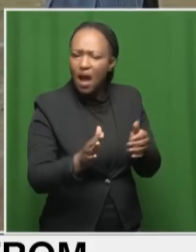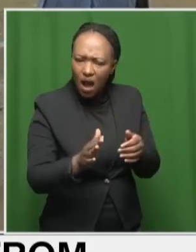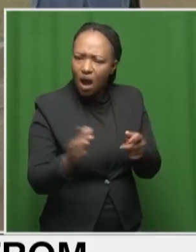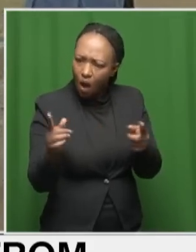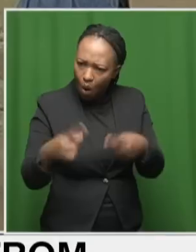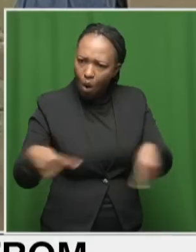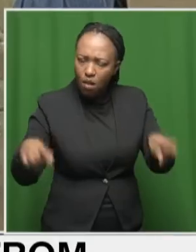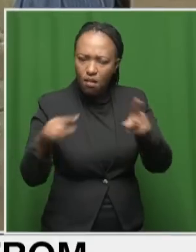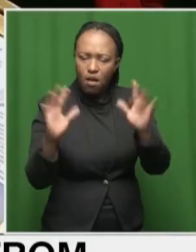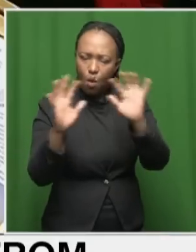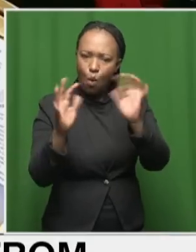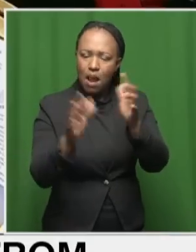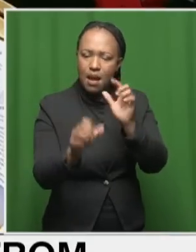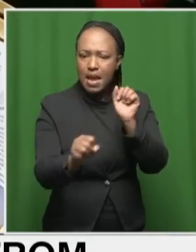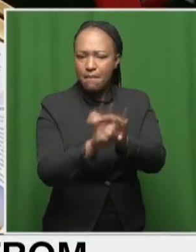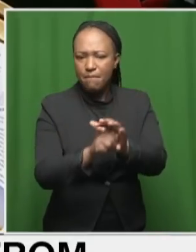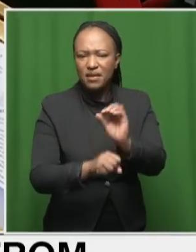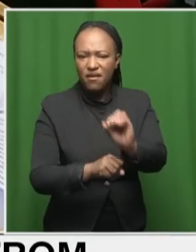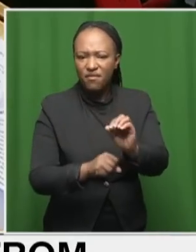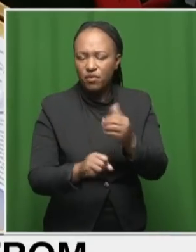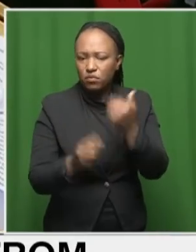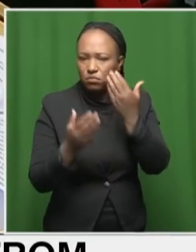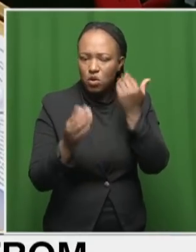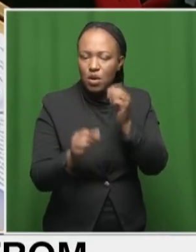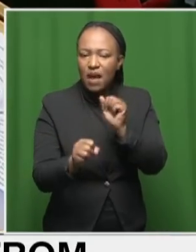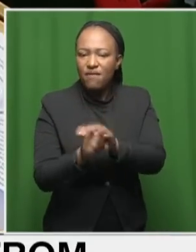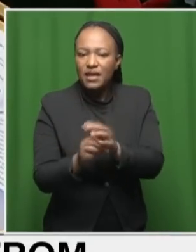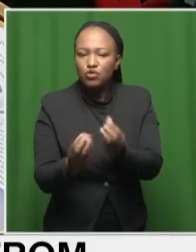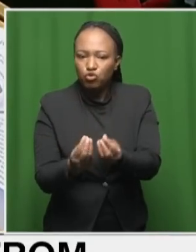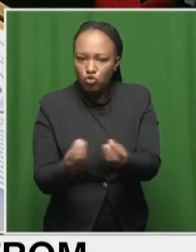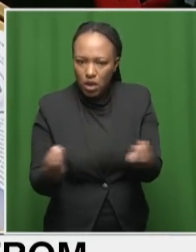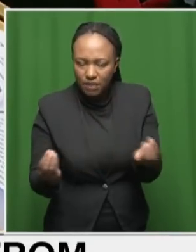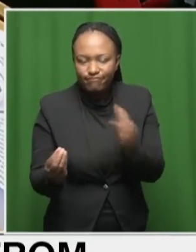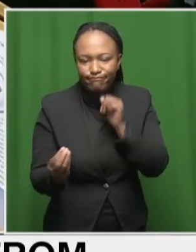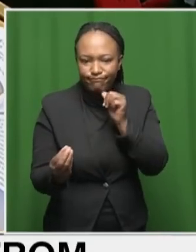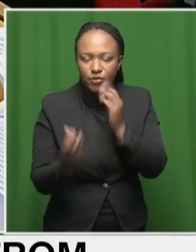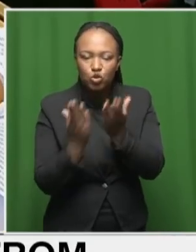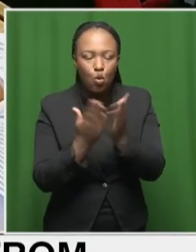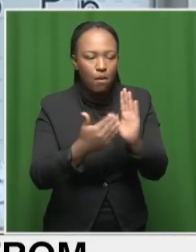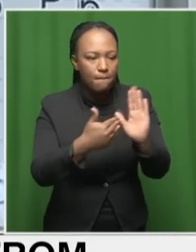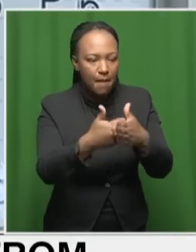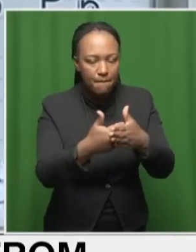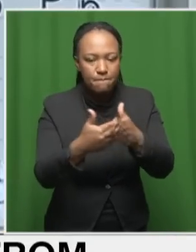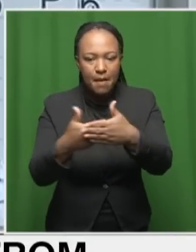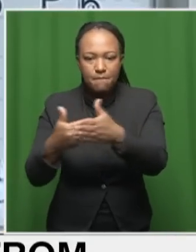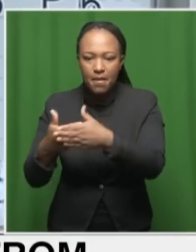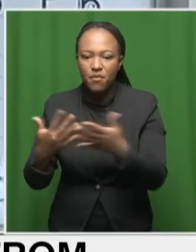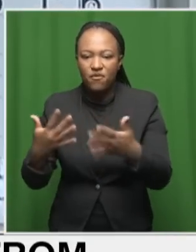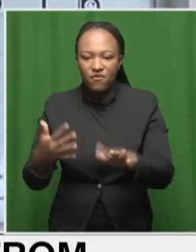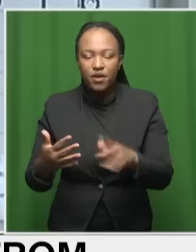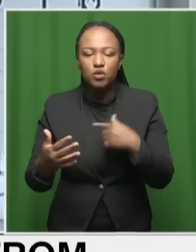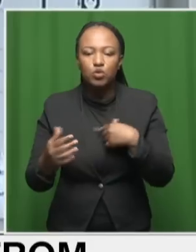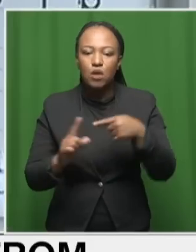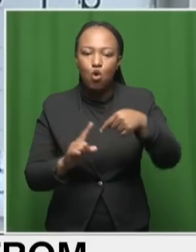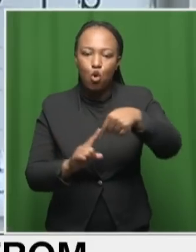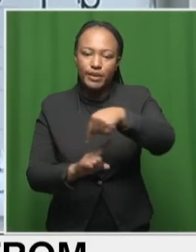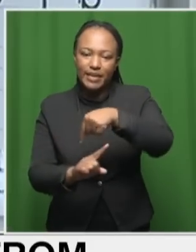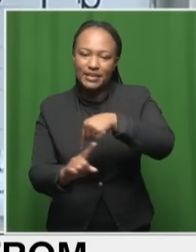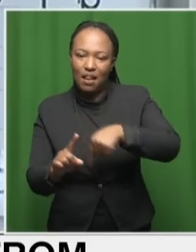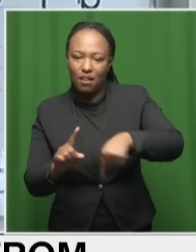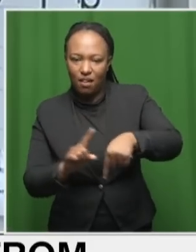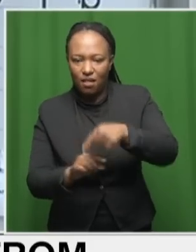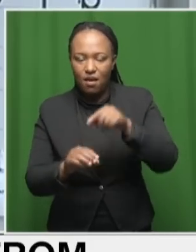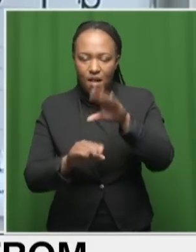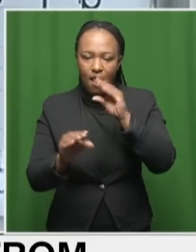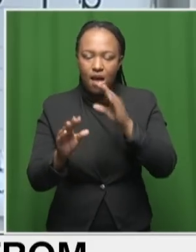And at the time, it wasn't known whether COVID would affect children, which is the reason why we needed to close schools and operate with rotational timetables so that